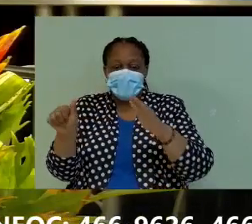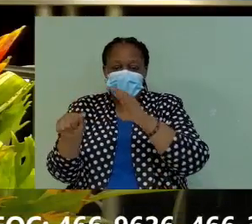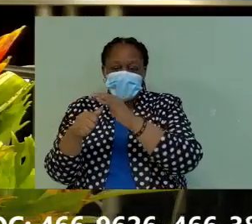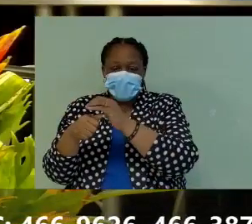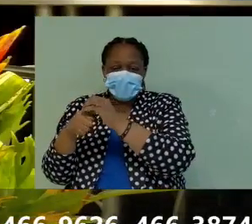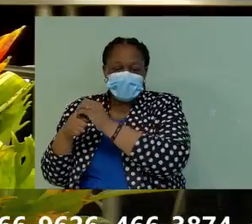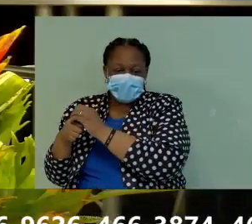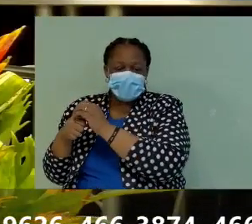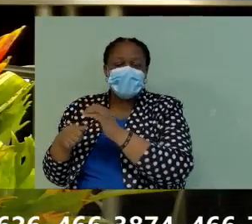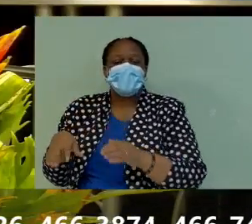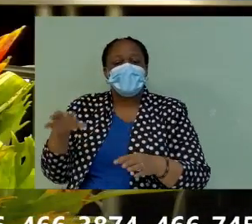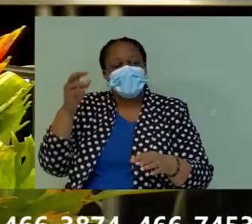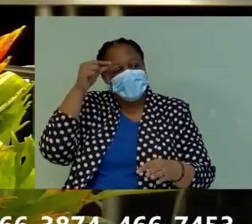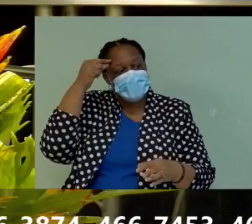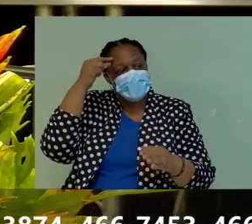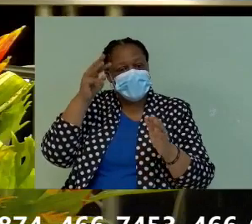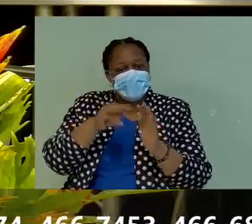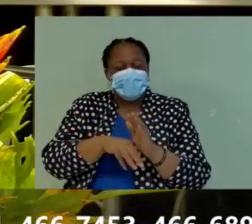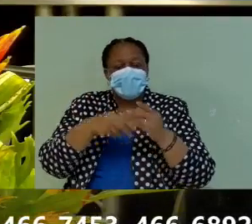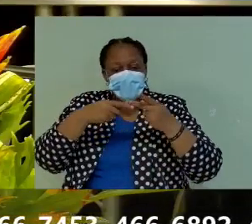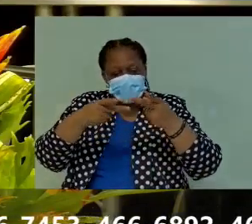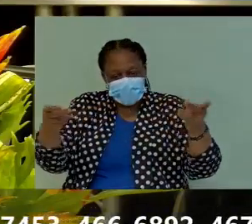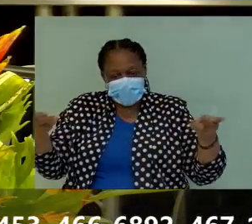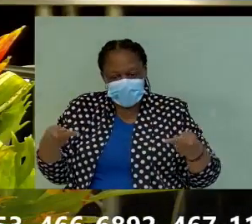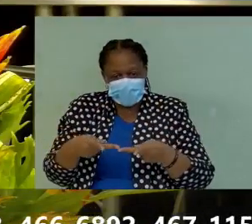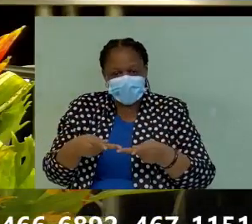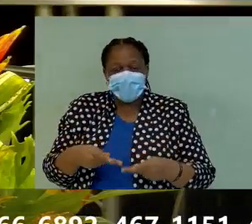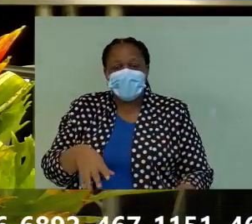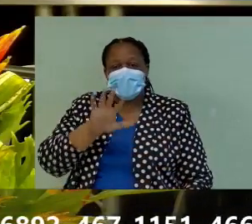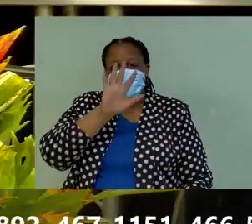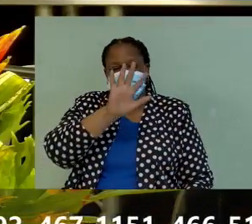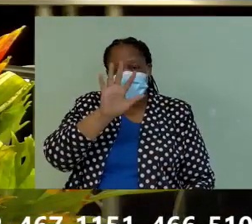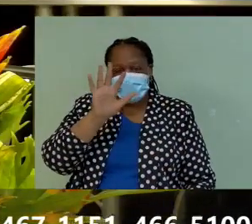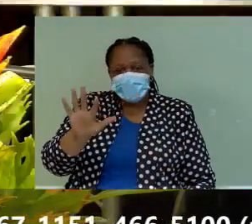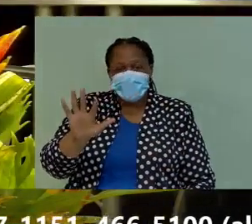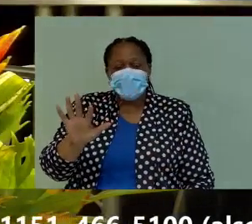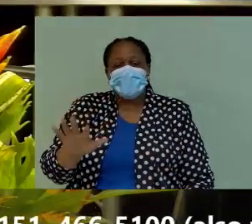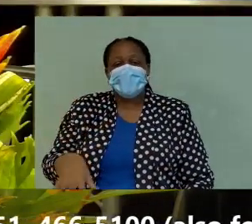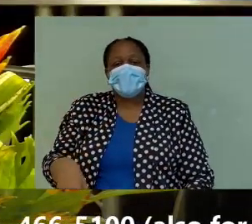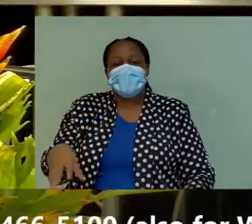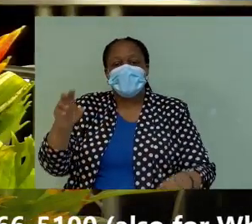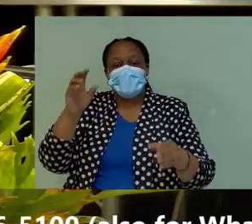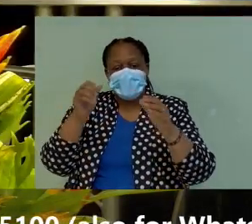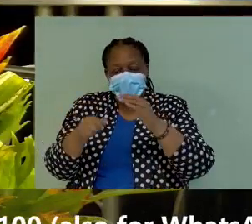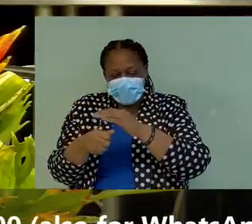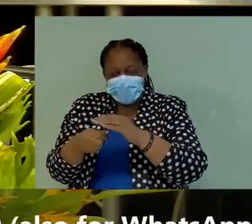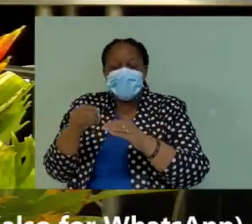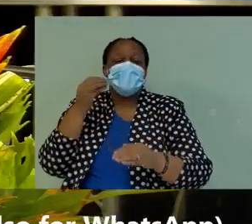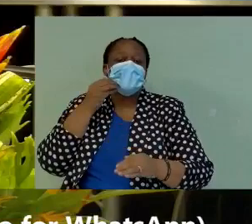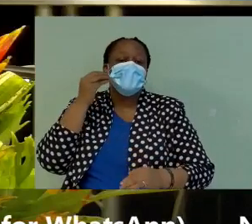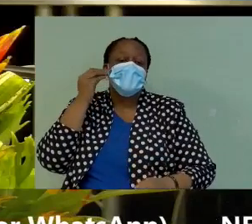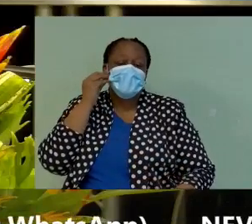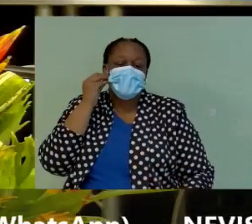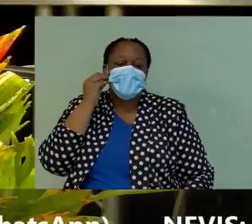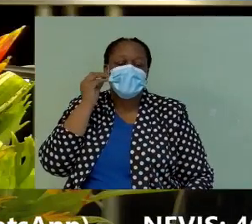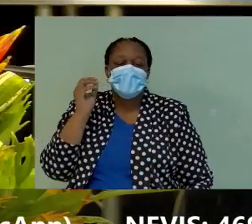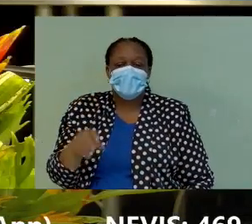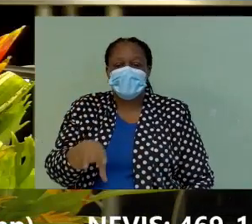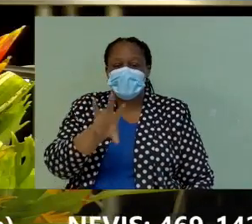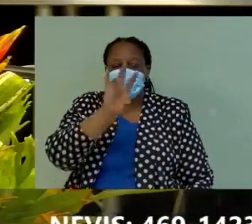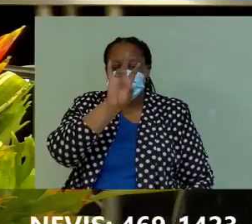a government facility, while 55 persons are quarantined at home.